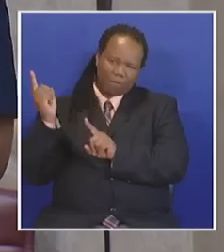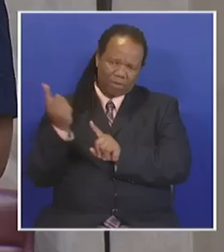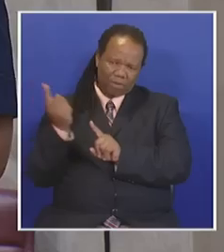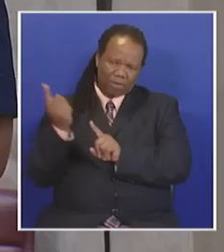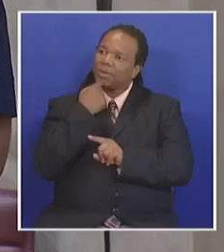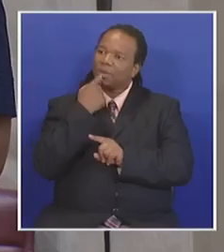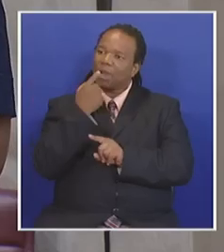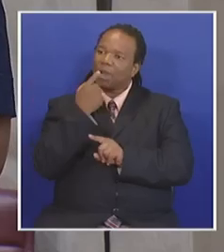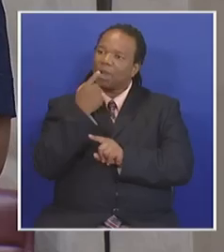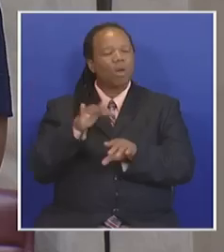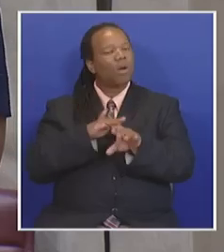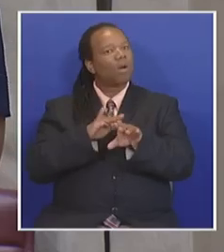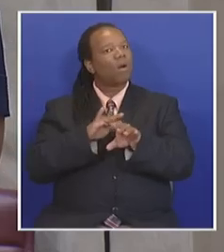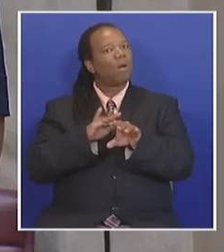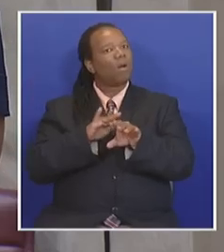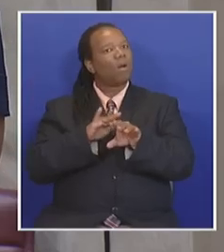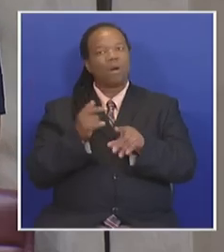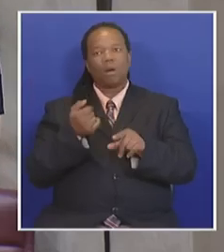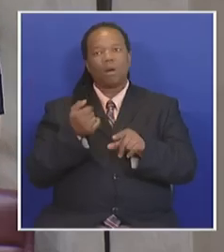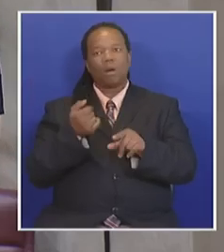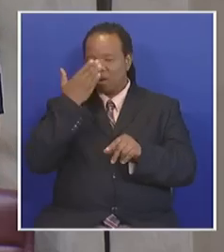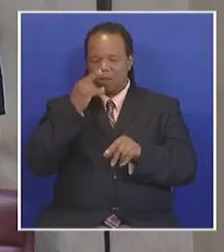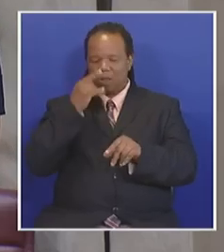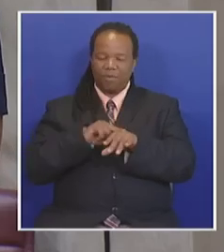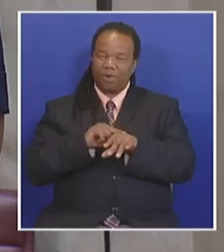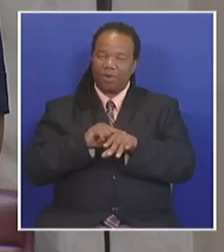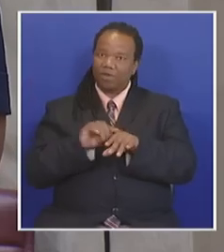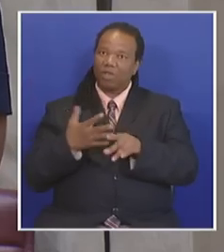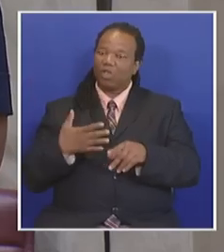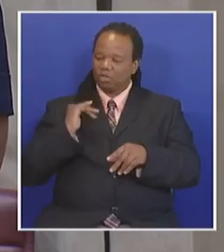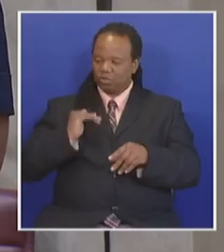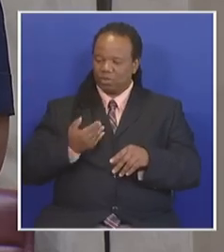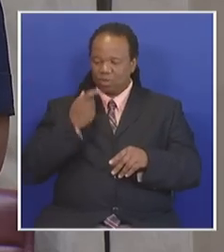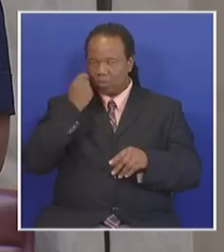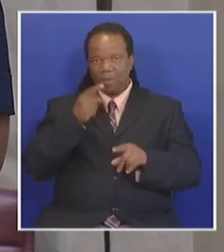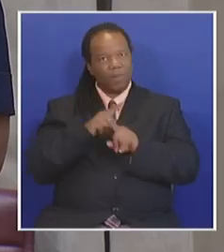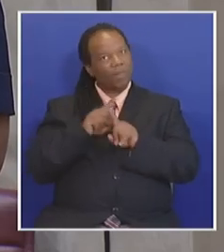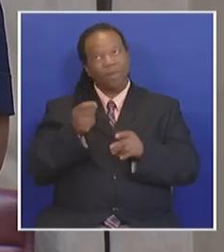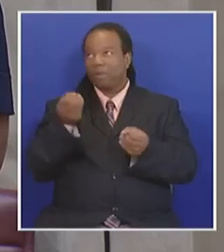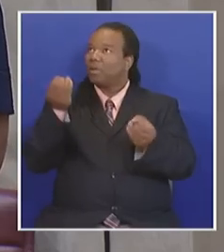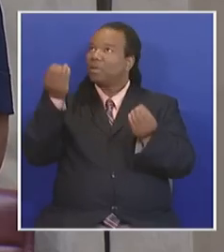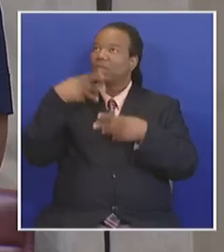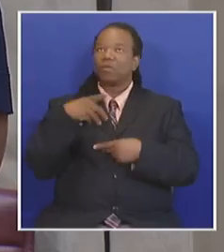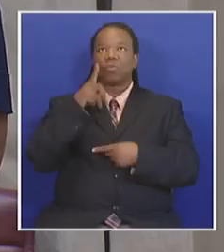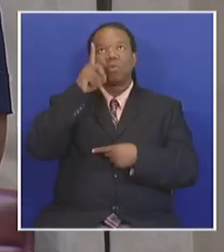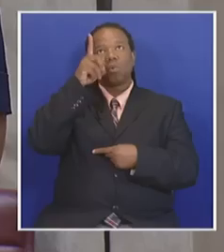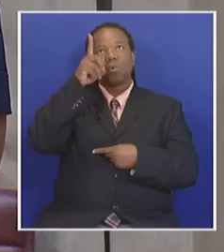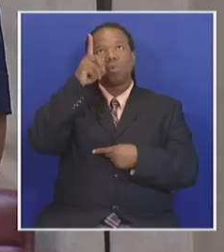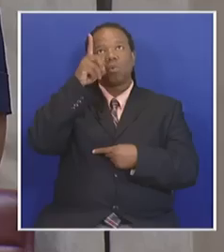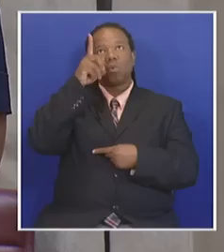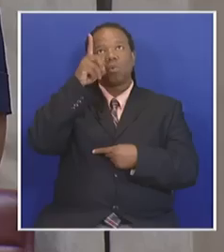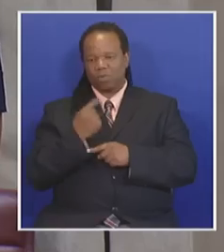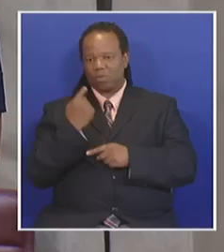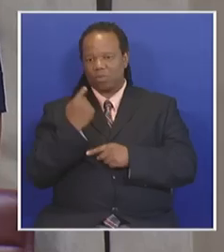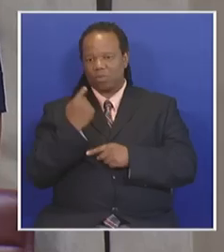that color, race, gender only become a God-given gift to each one of us and not an indelible mark